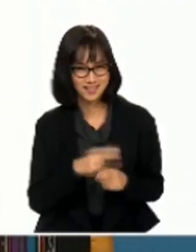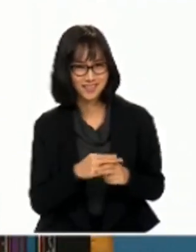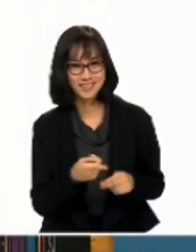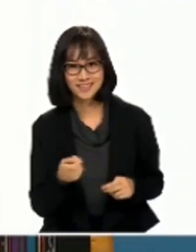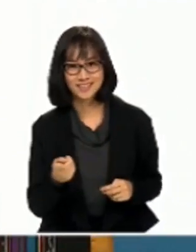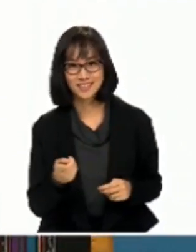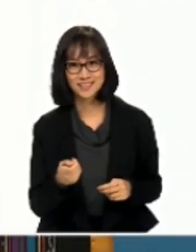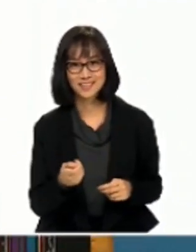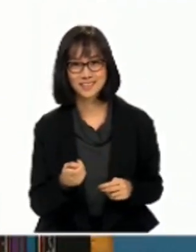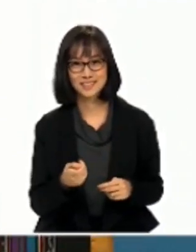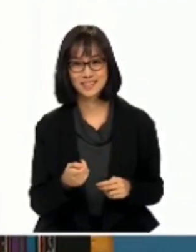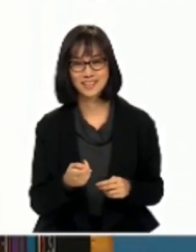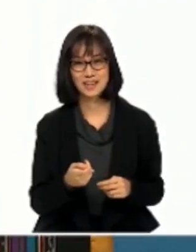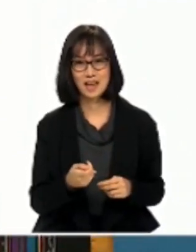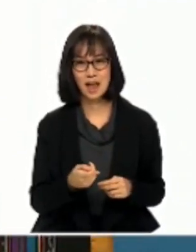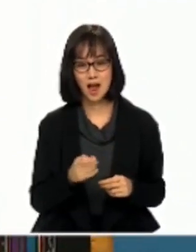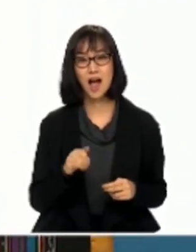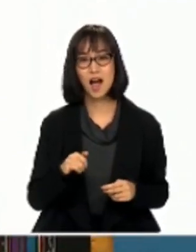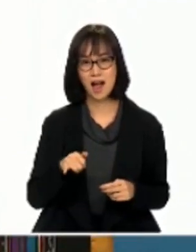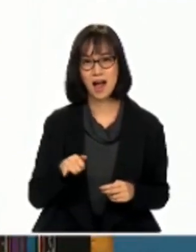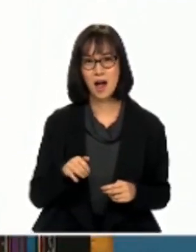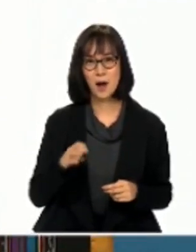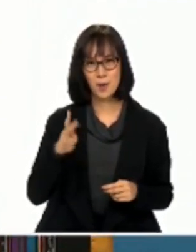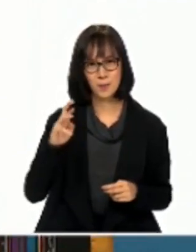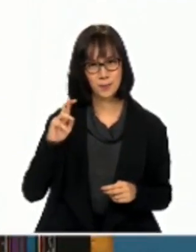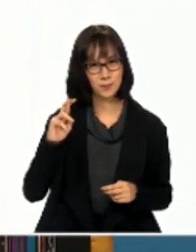si ah, Berna.